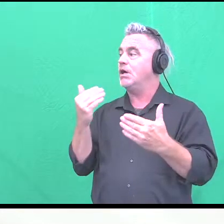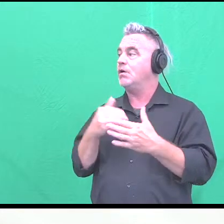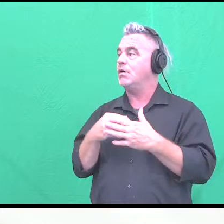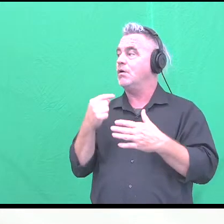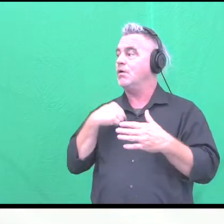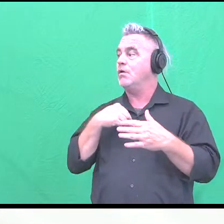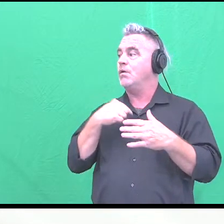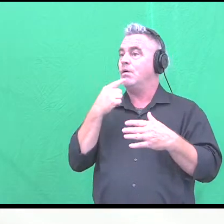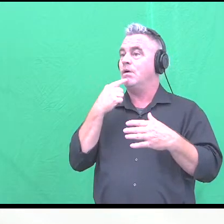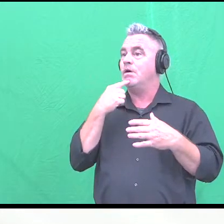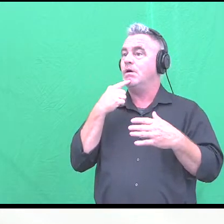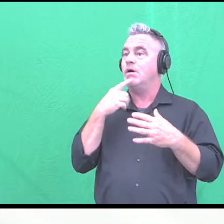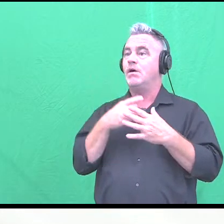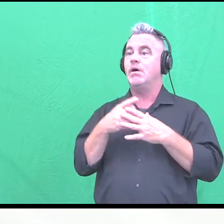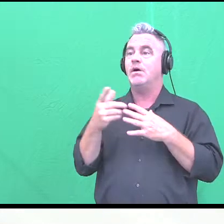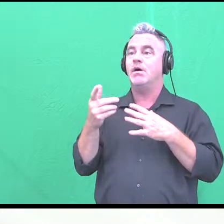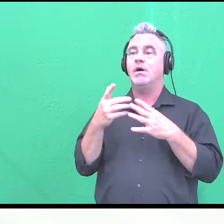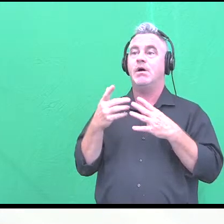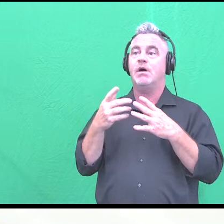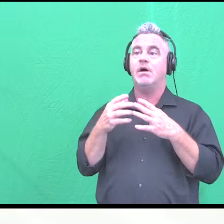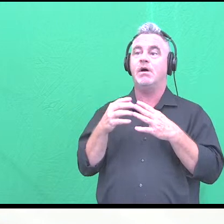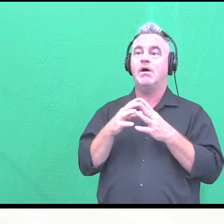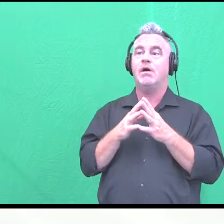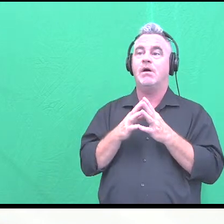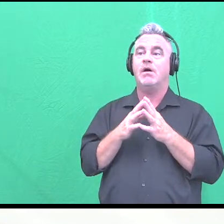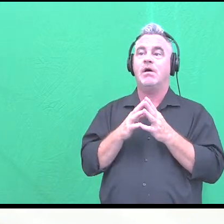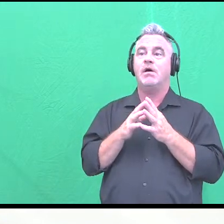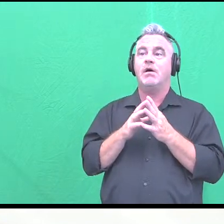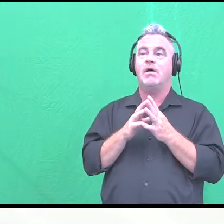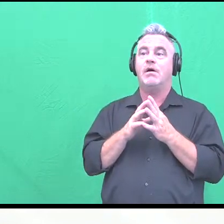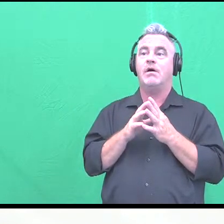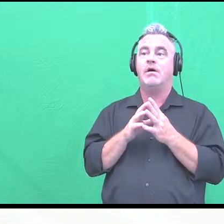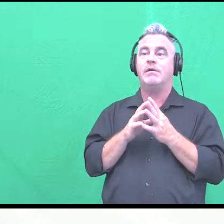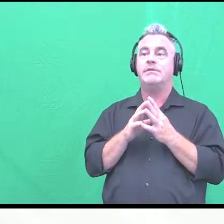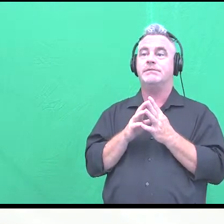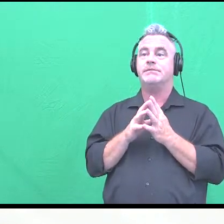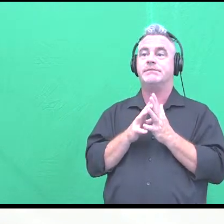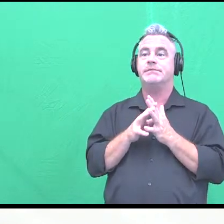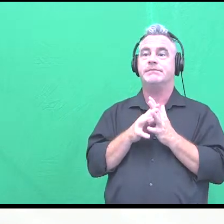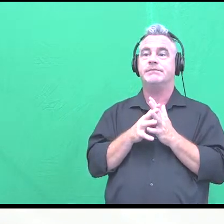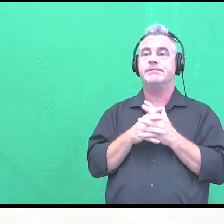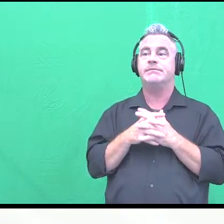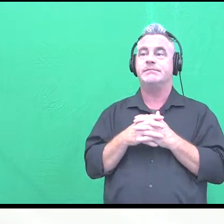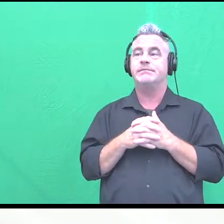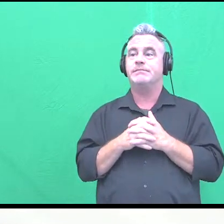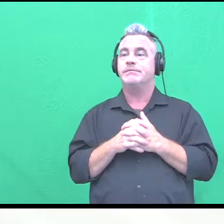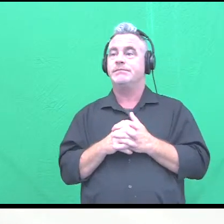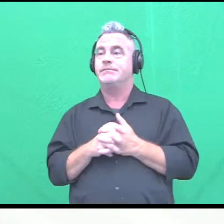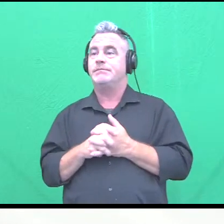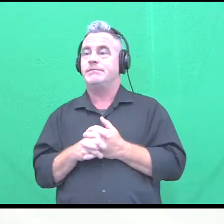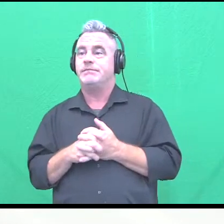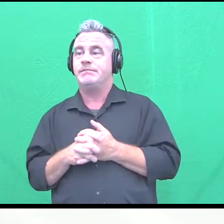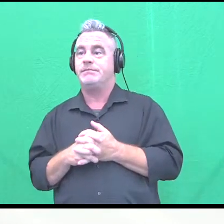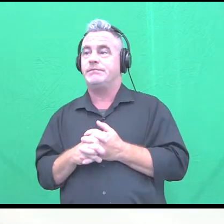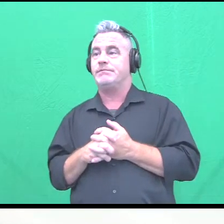the whole comment seriously, and that is it. It's my comment. Thank you. Thank you.